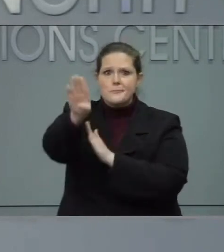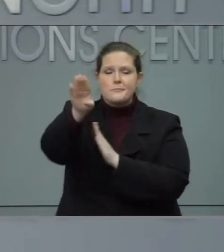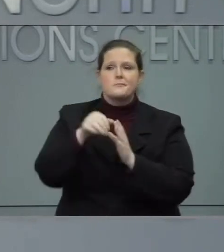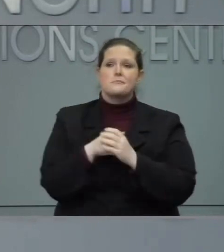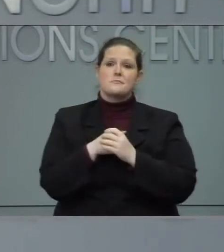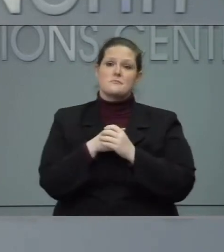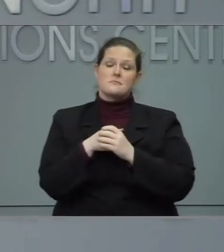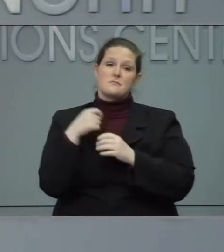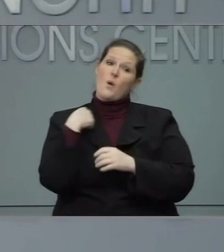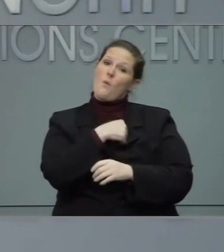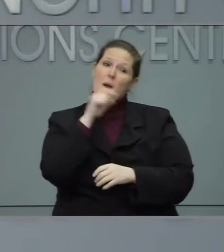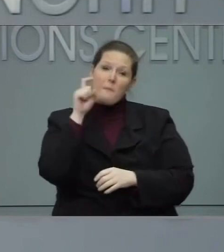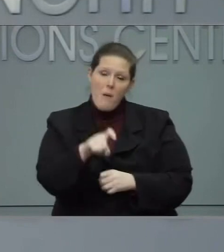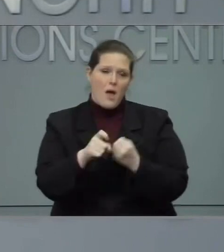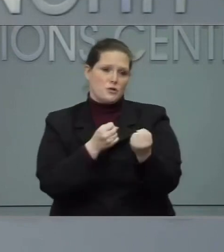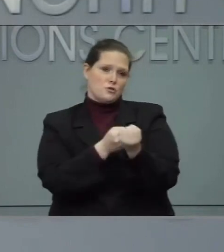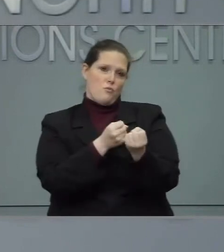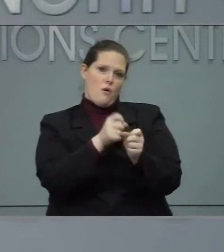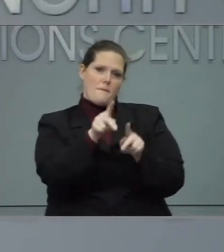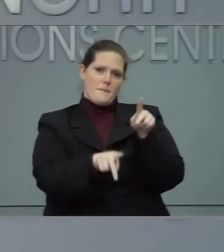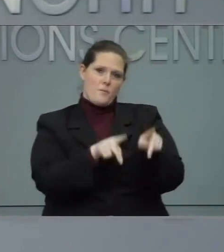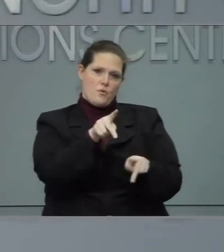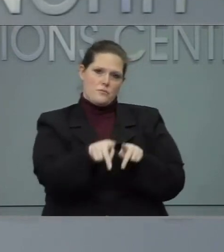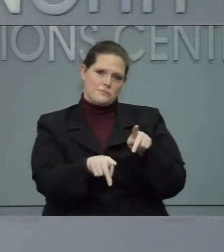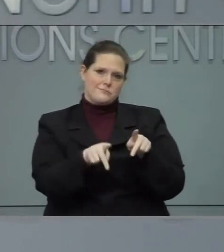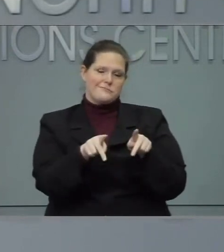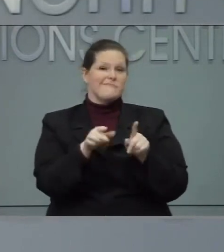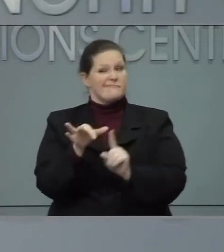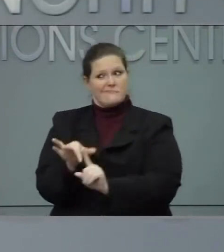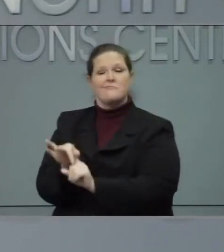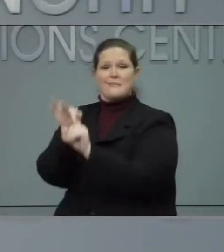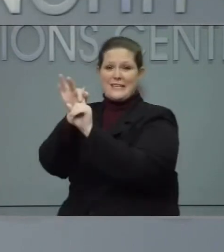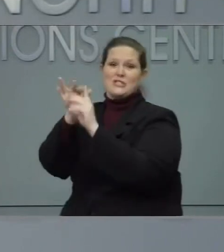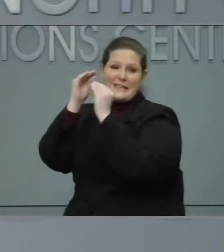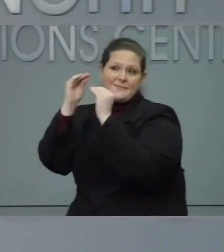capital, our people, particularly our educators.